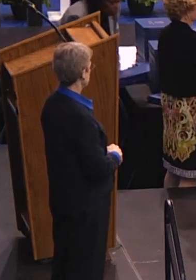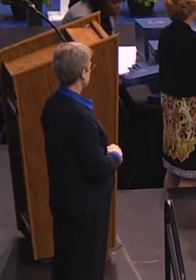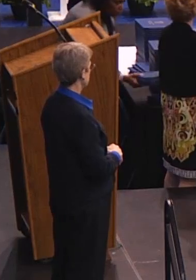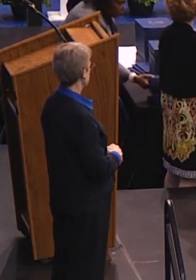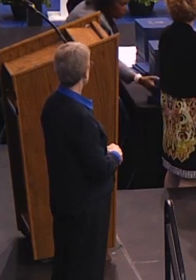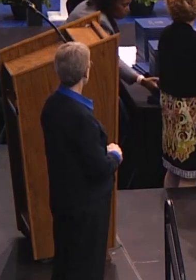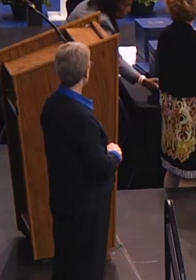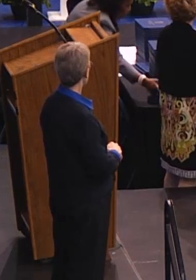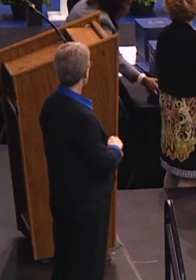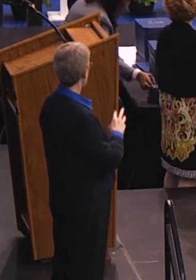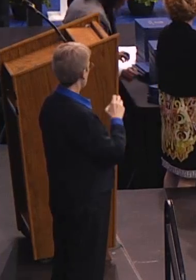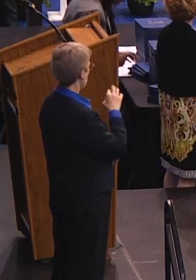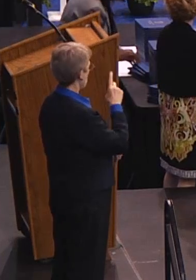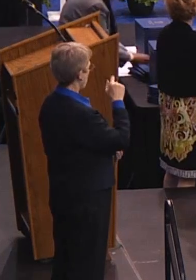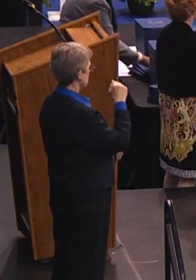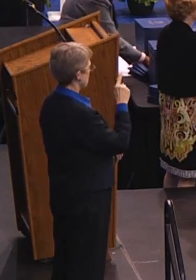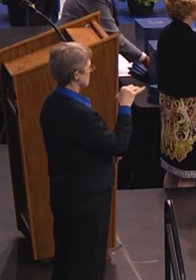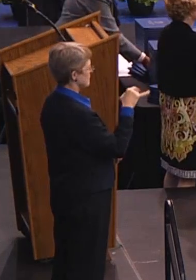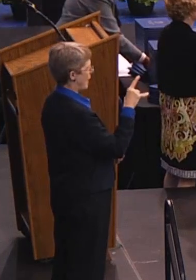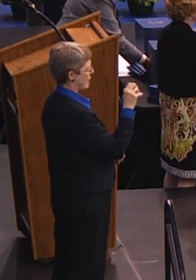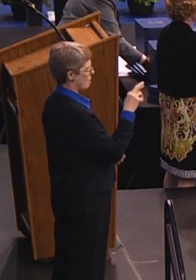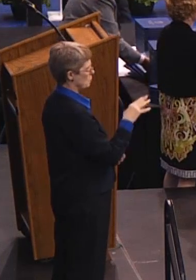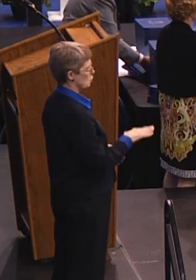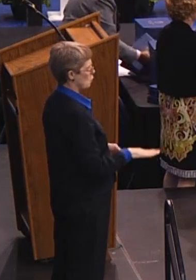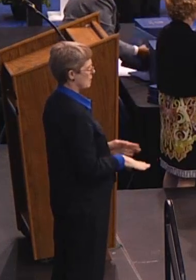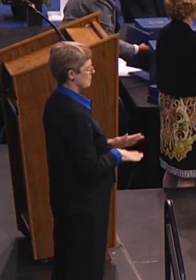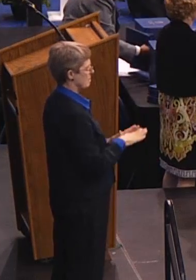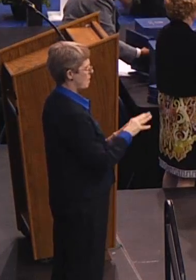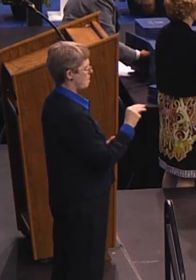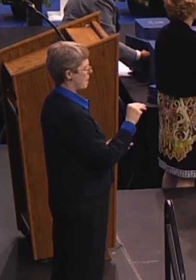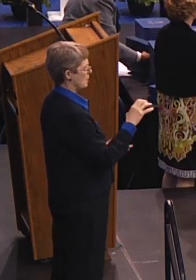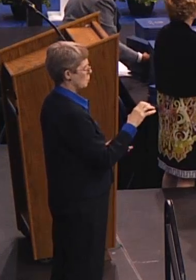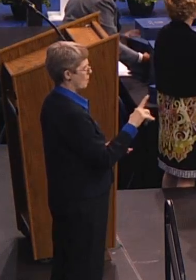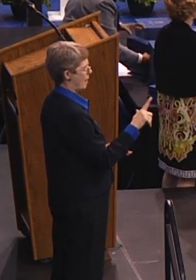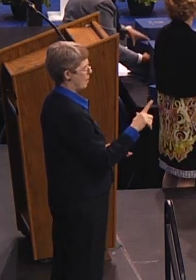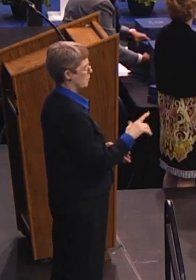Winder Jean Taylor, Child Development, magna cum laude.